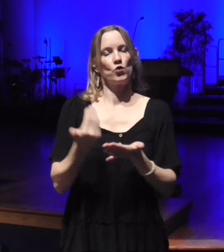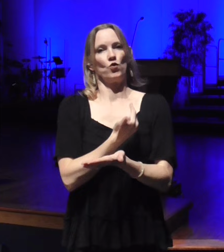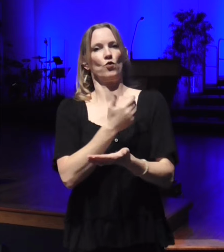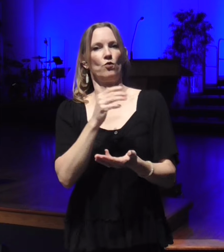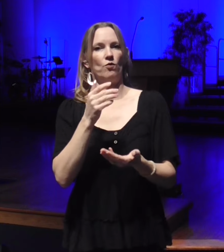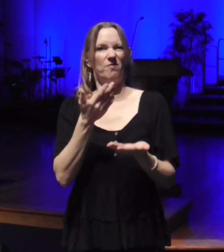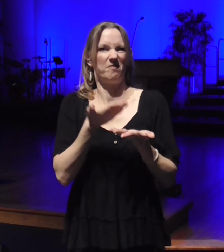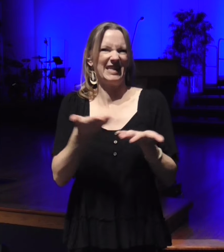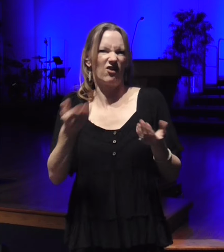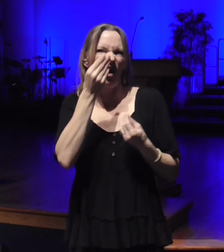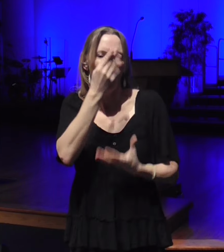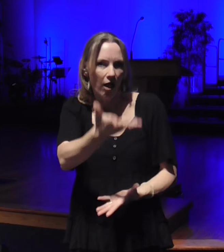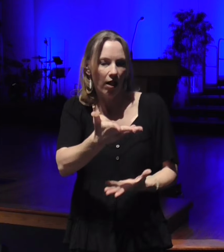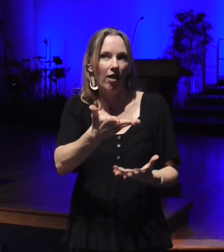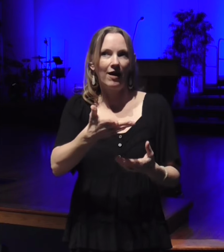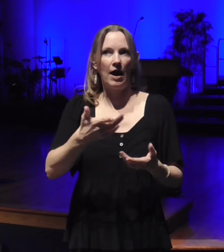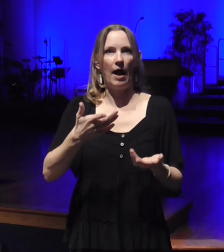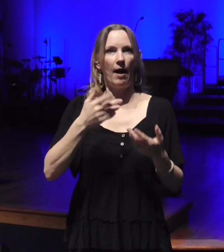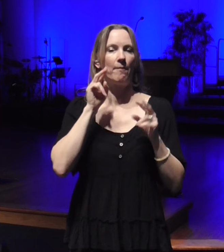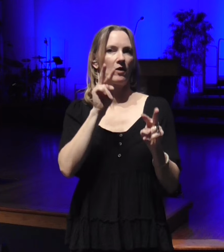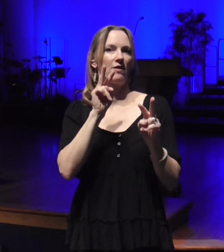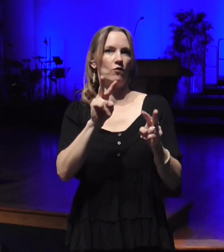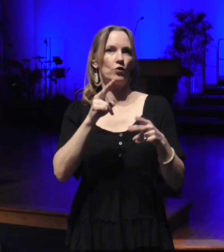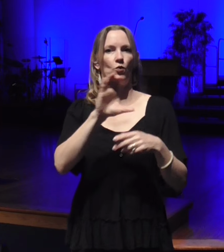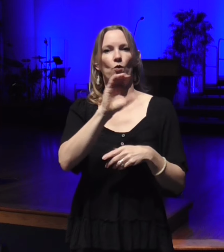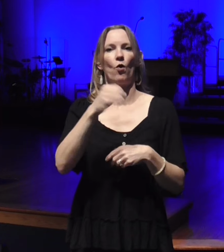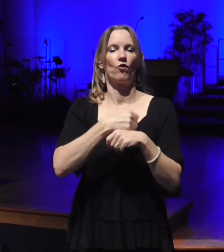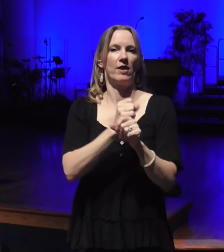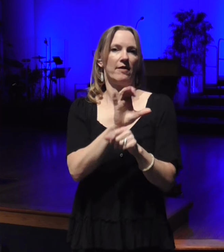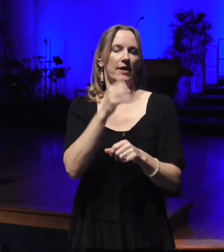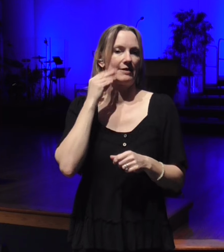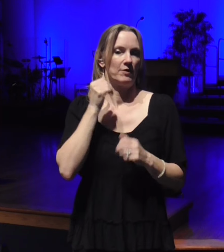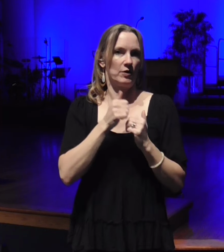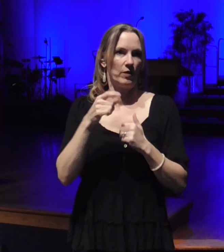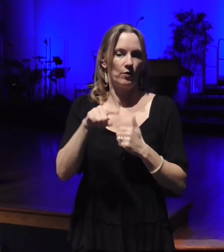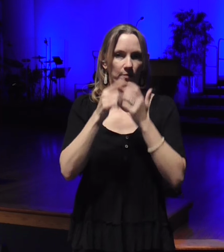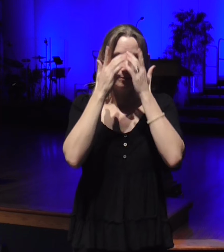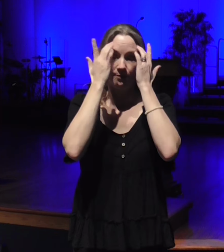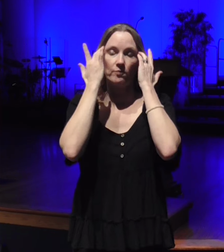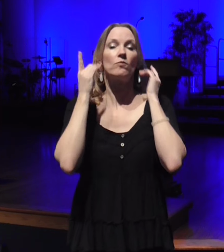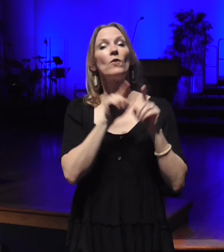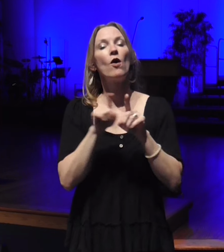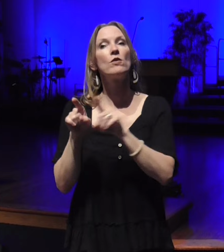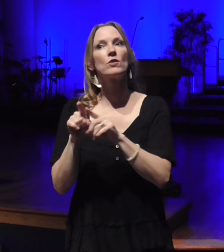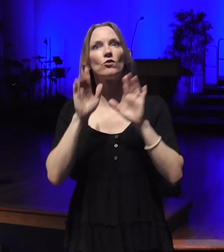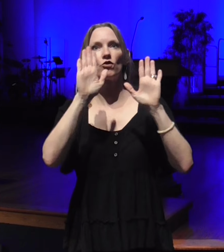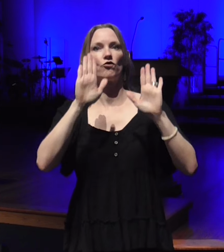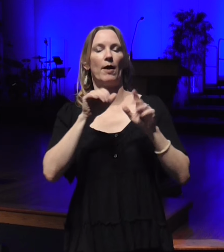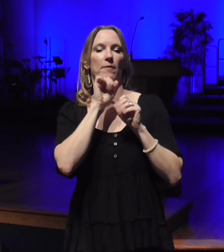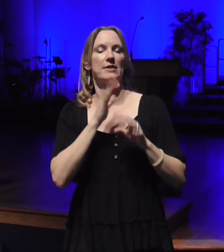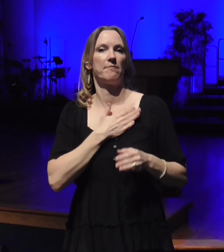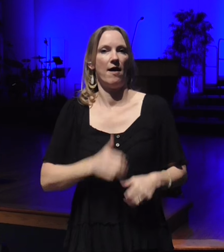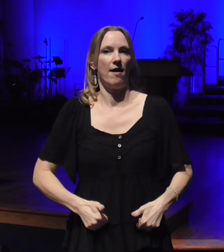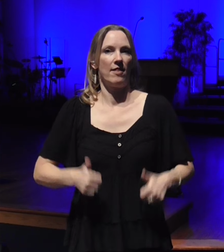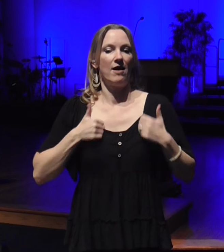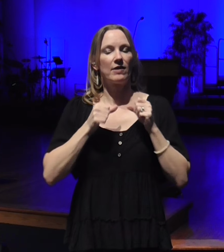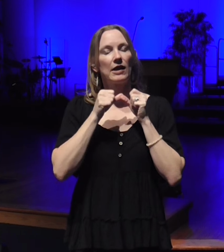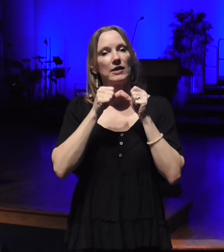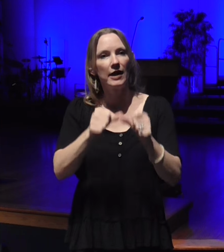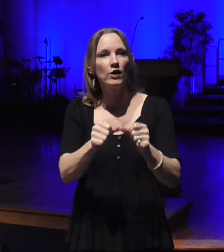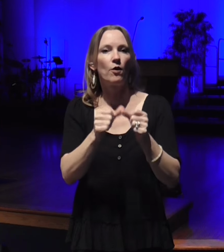forward to co-creating that experience. And also, it is a great blessing in my life to get to